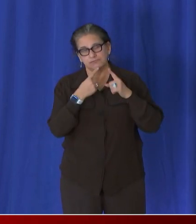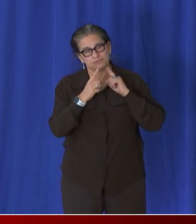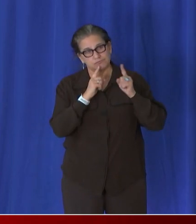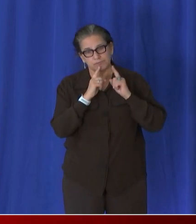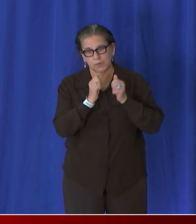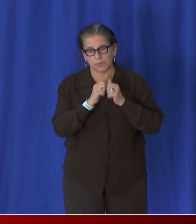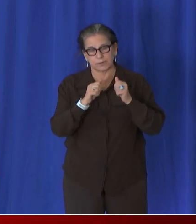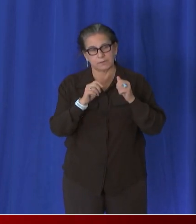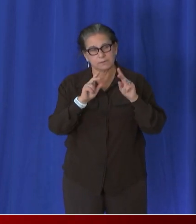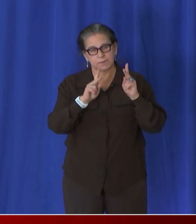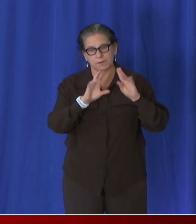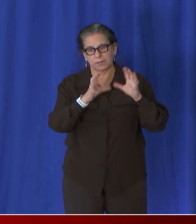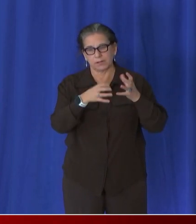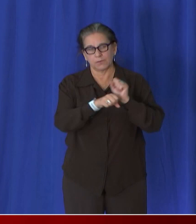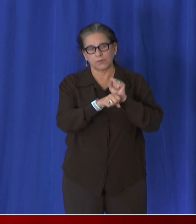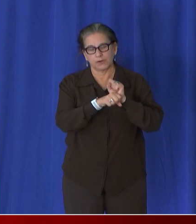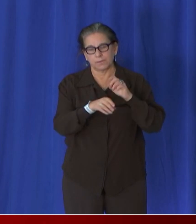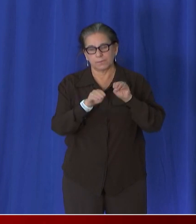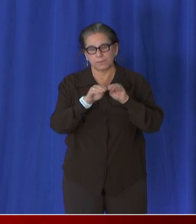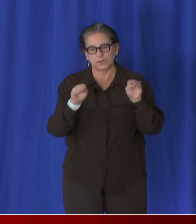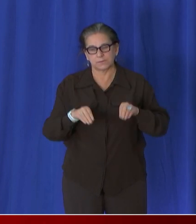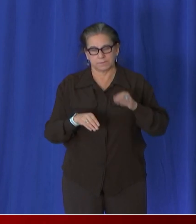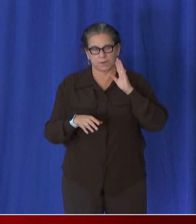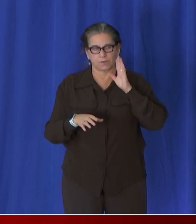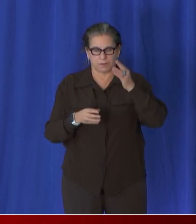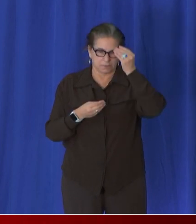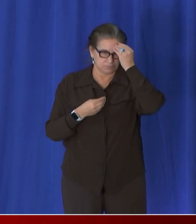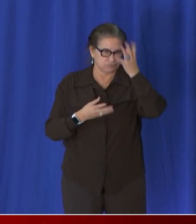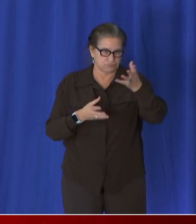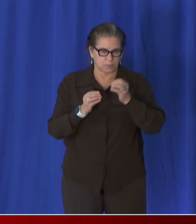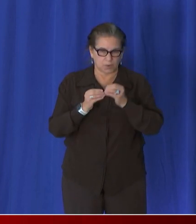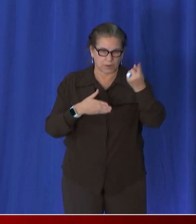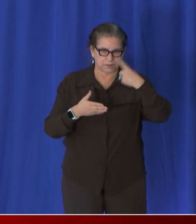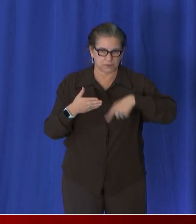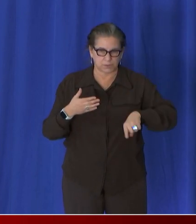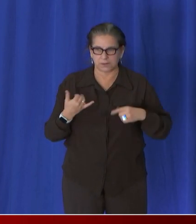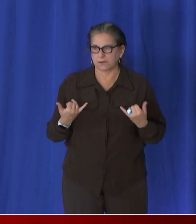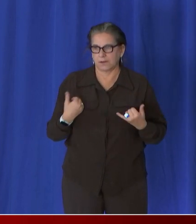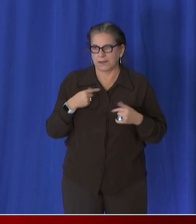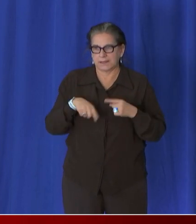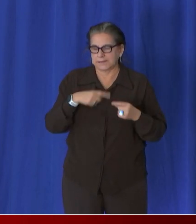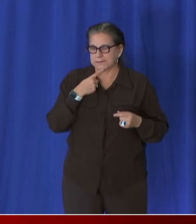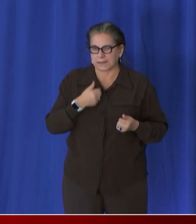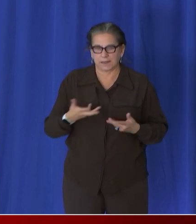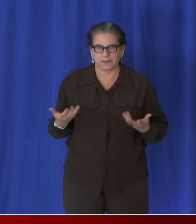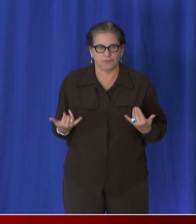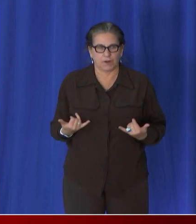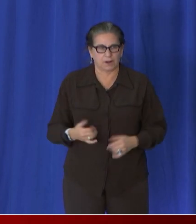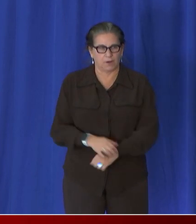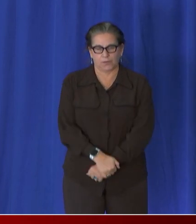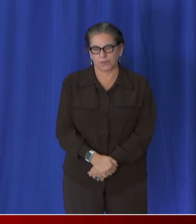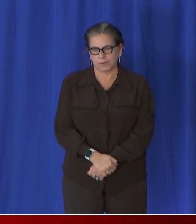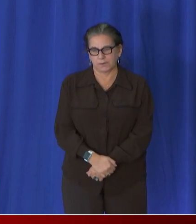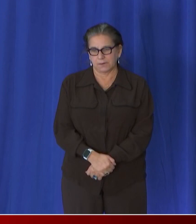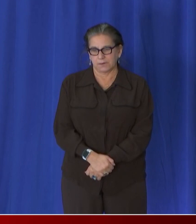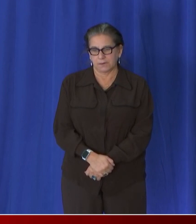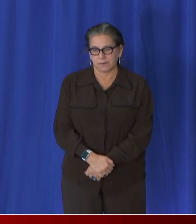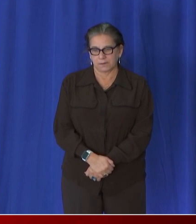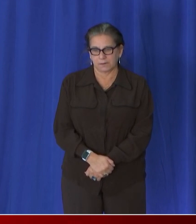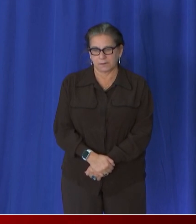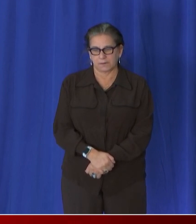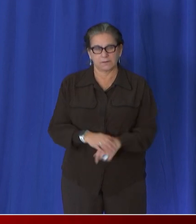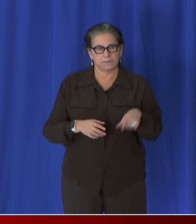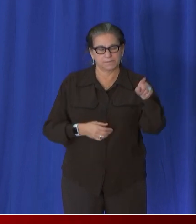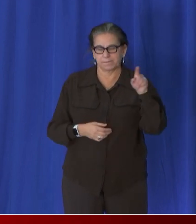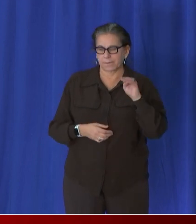final guidance, is actually do a little bit more of that more formally now that this has been announced. Understood. Right, and keep in mind, and I'm going from